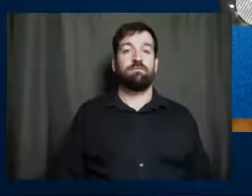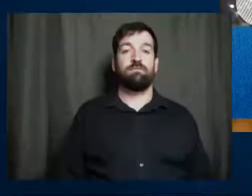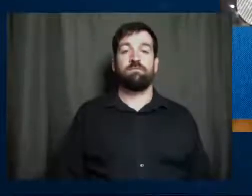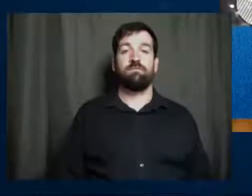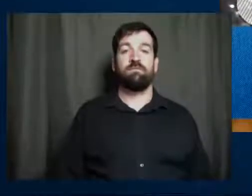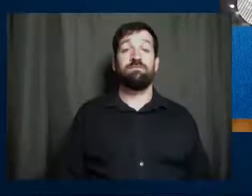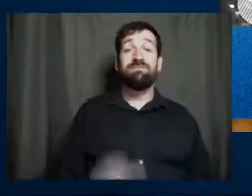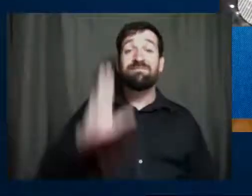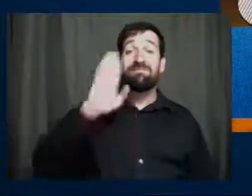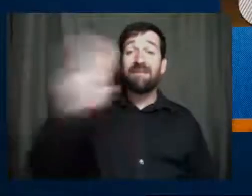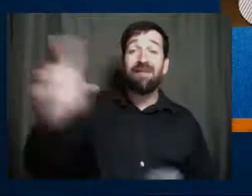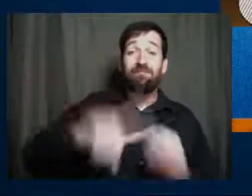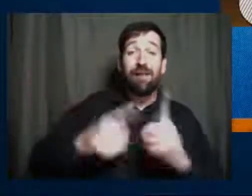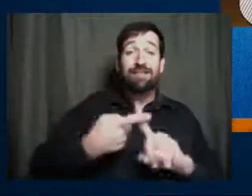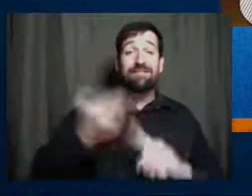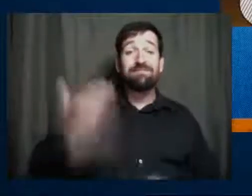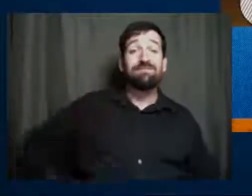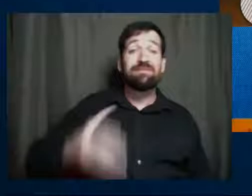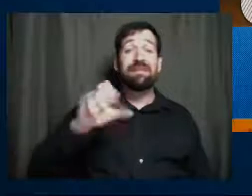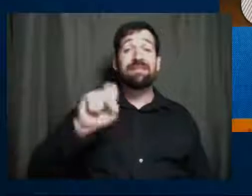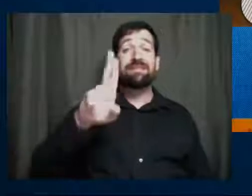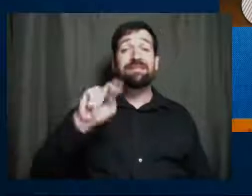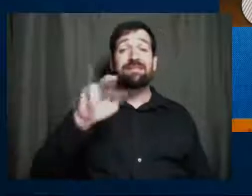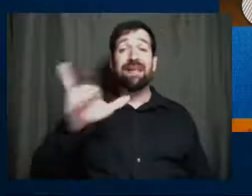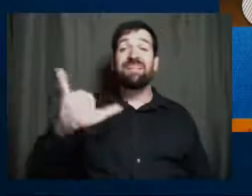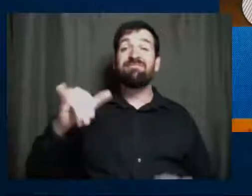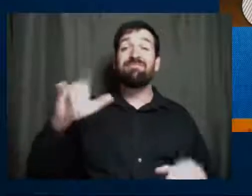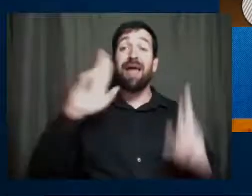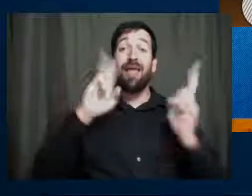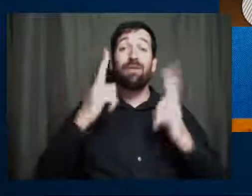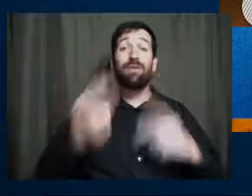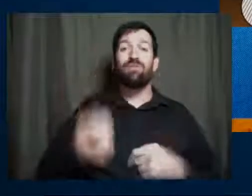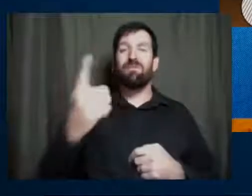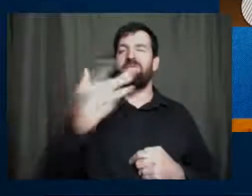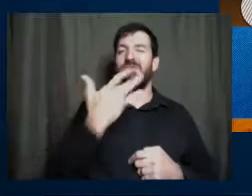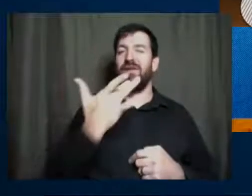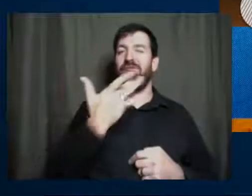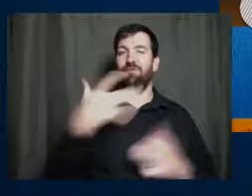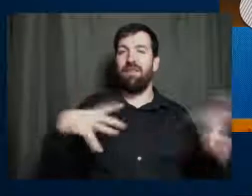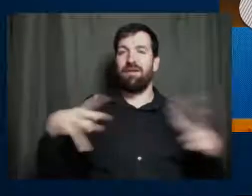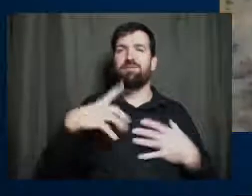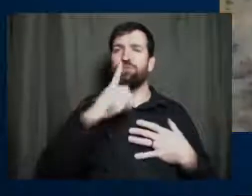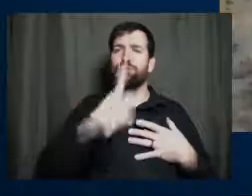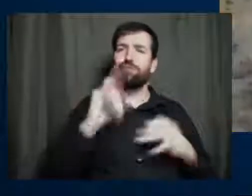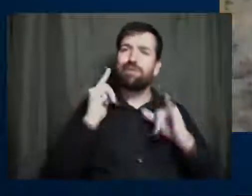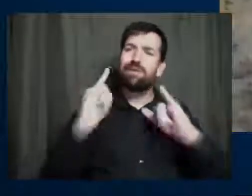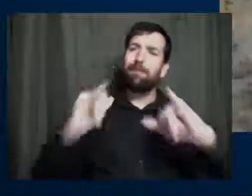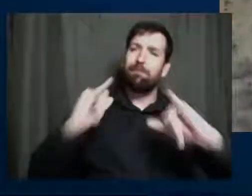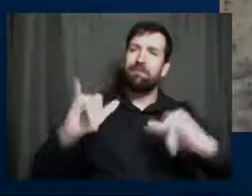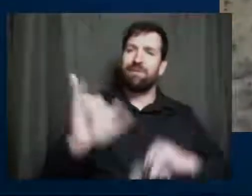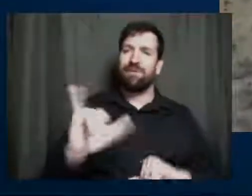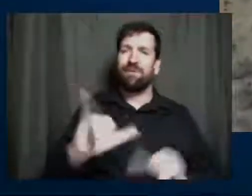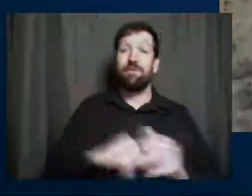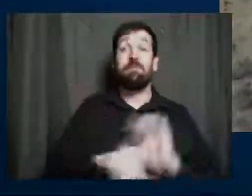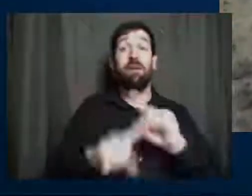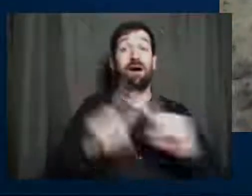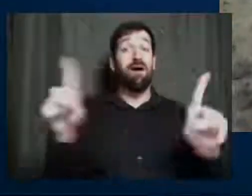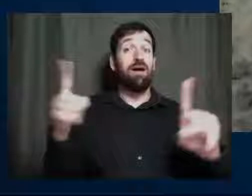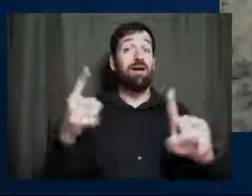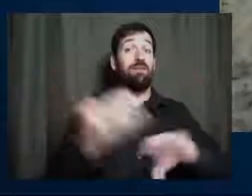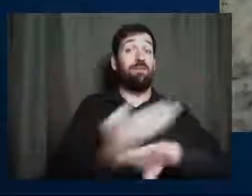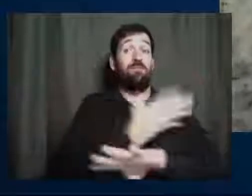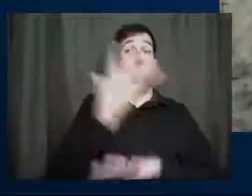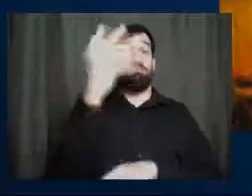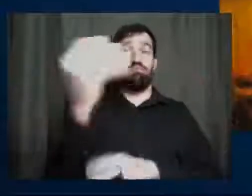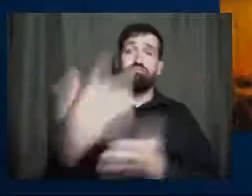Hi friends, it's Sunnye. Halloween is one of my favorite holidays, and I'm sure it's one of yours too. But before we head out to get all that